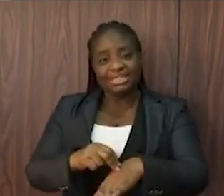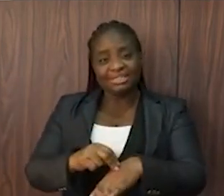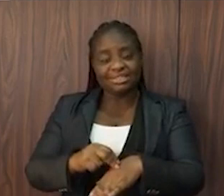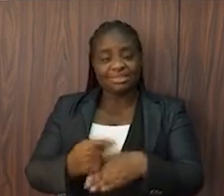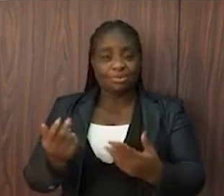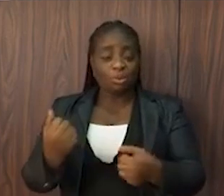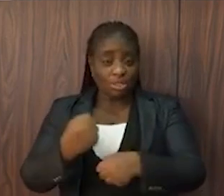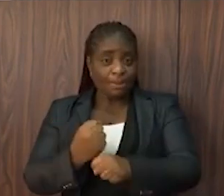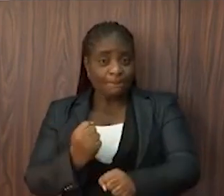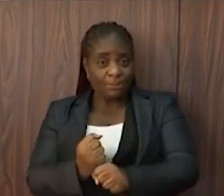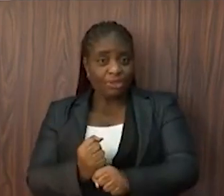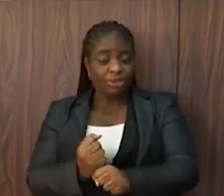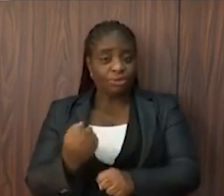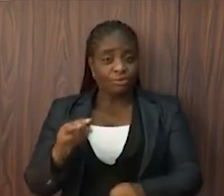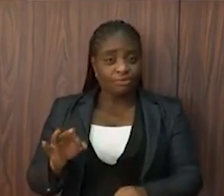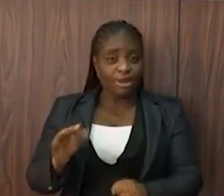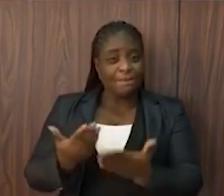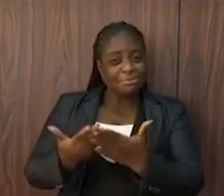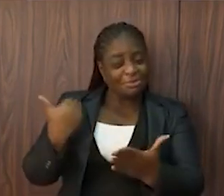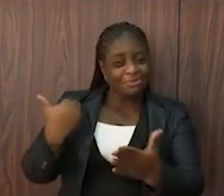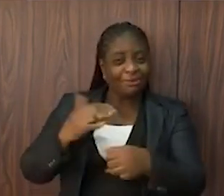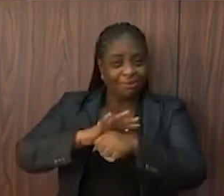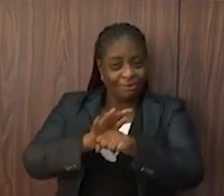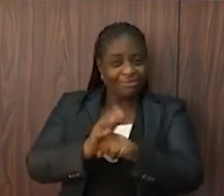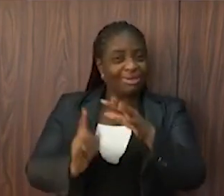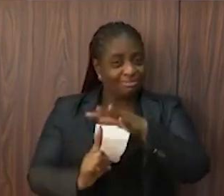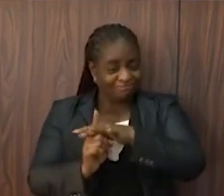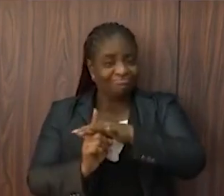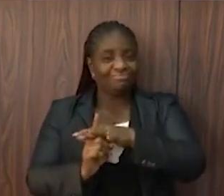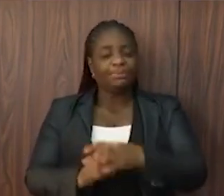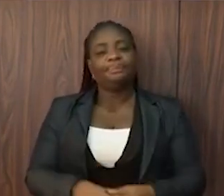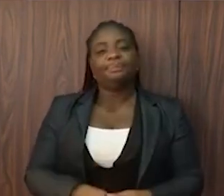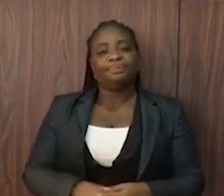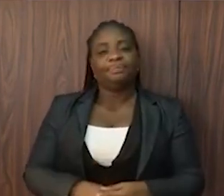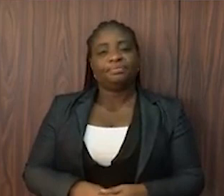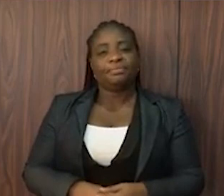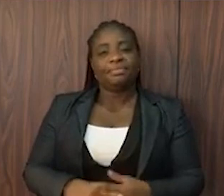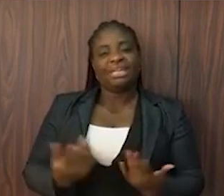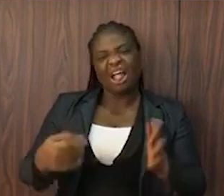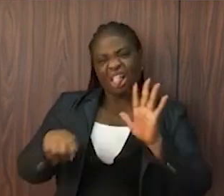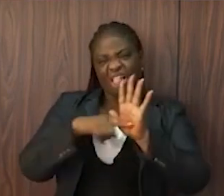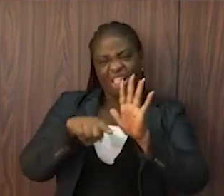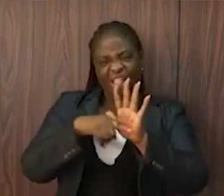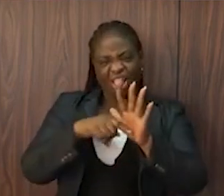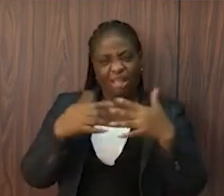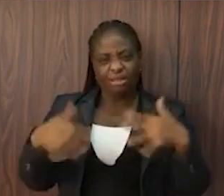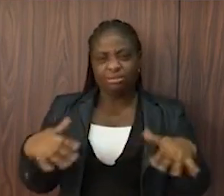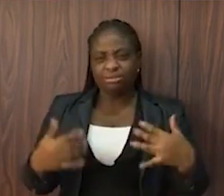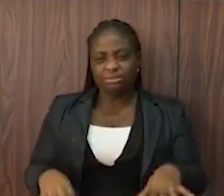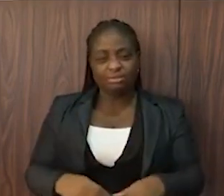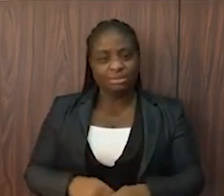nation was charting before the onset of COVID-19. Whose negative